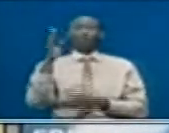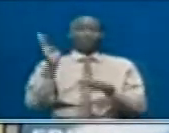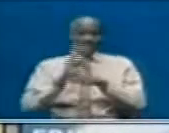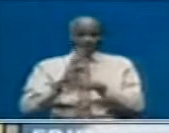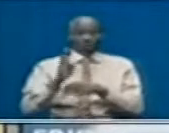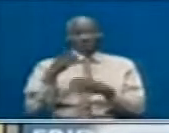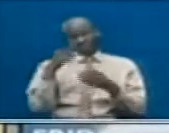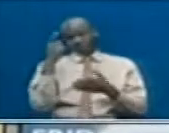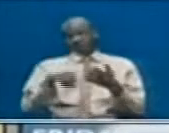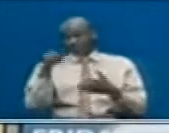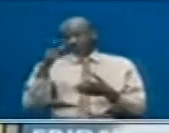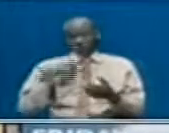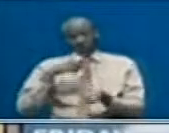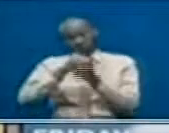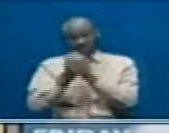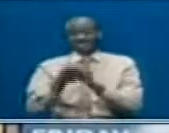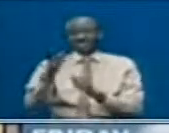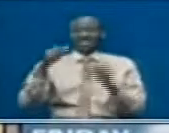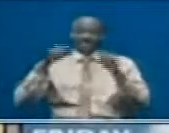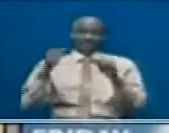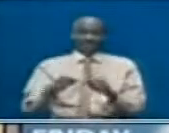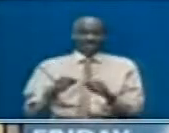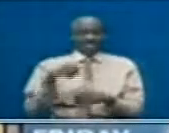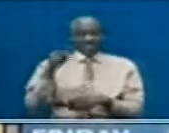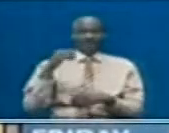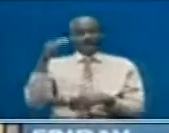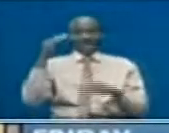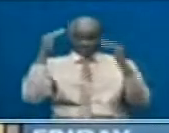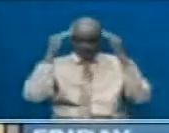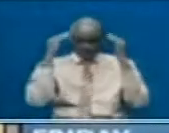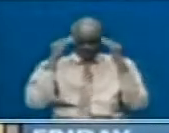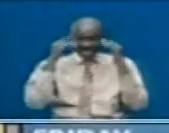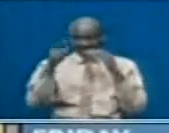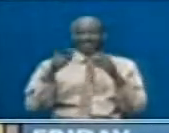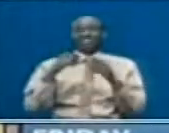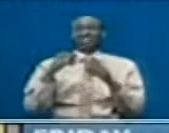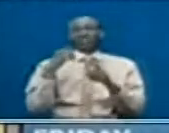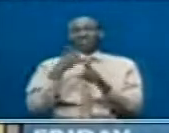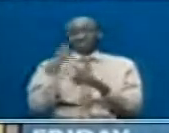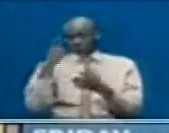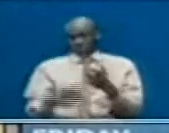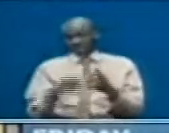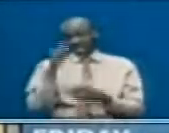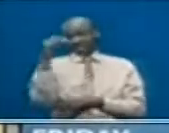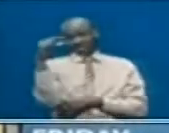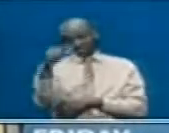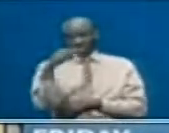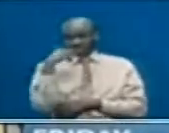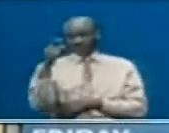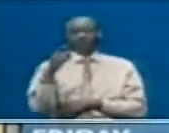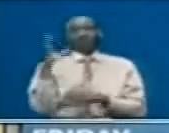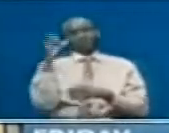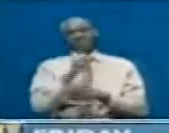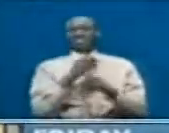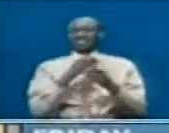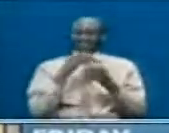working towards revising that agreement. In the petition before High Court, the tax lobby accuses Attorney General Githu Muigai of misleading the cabinet